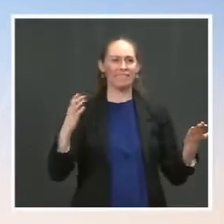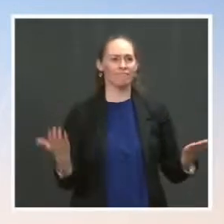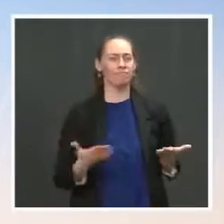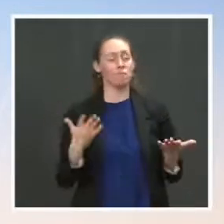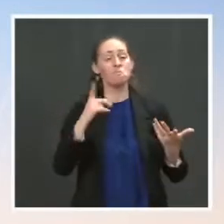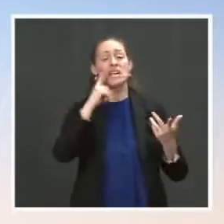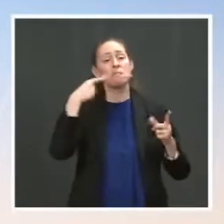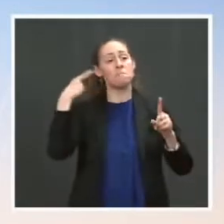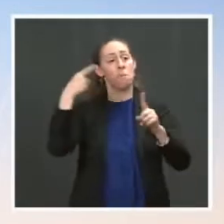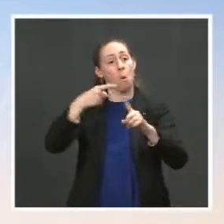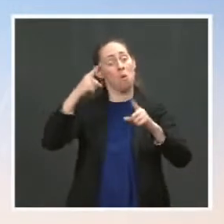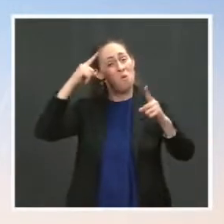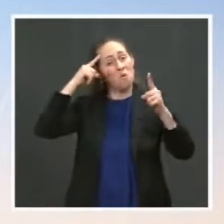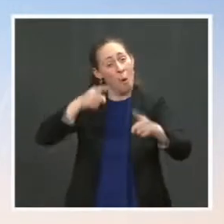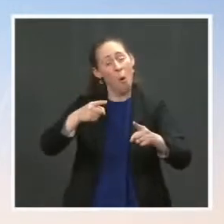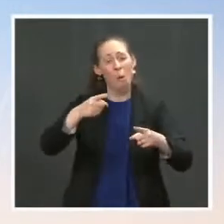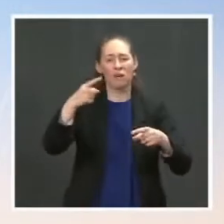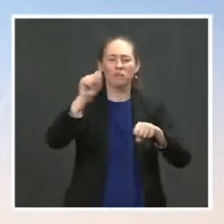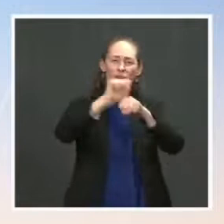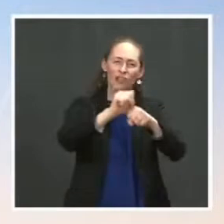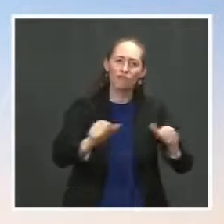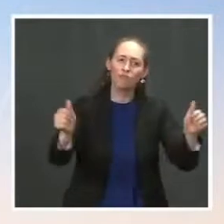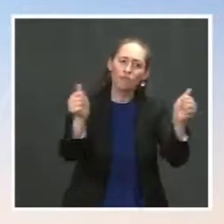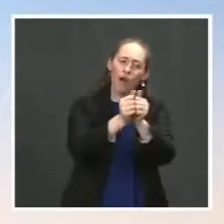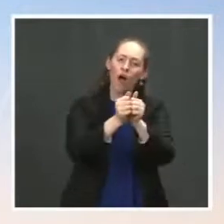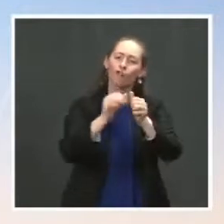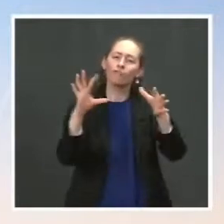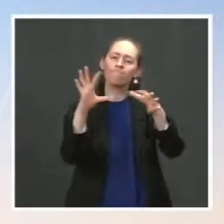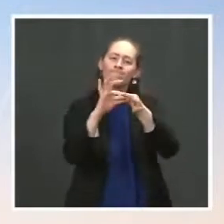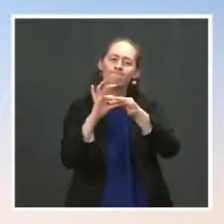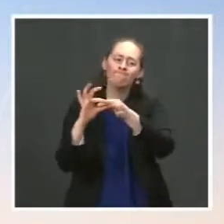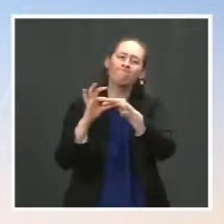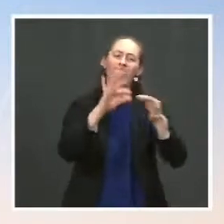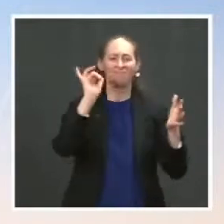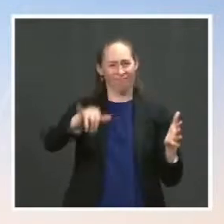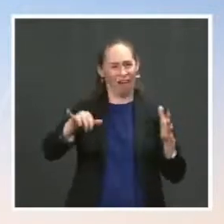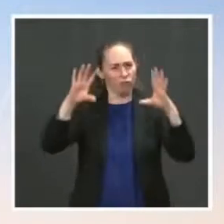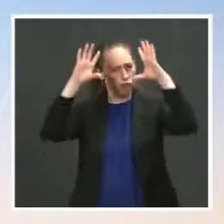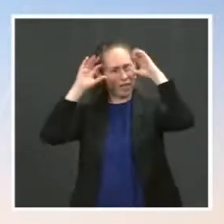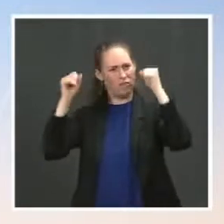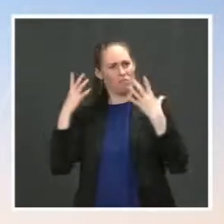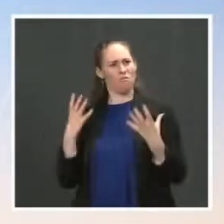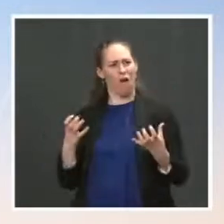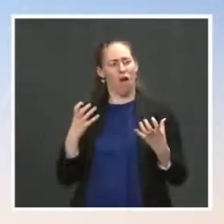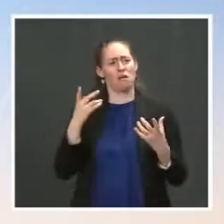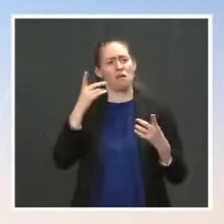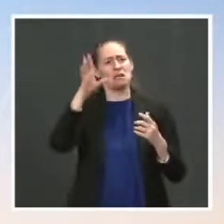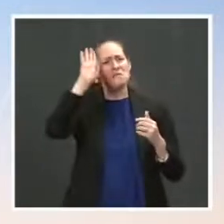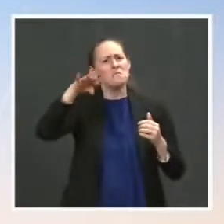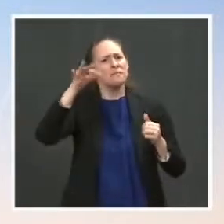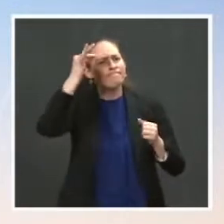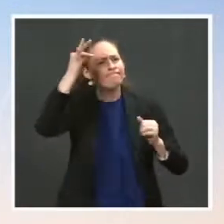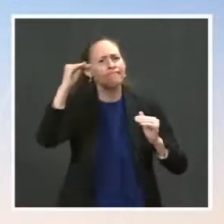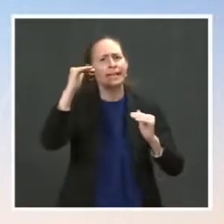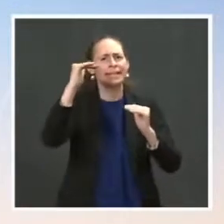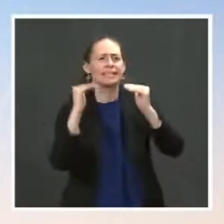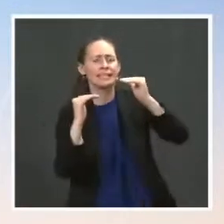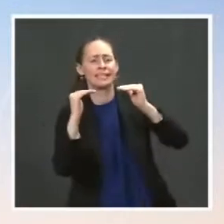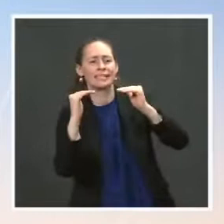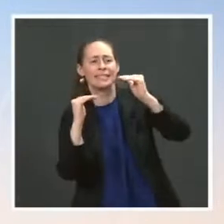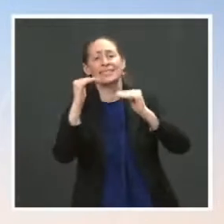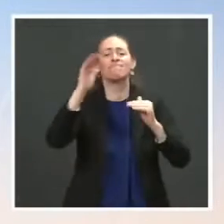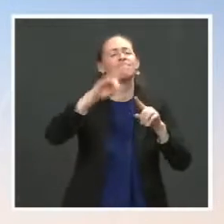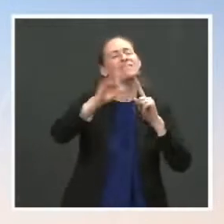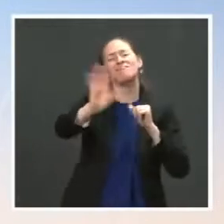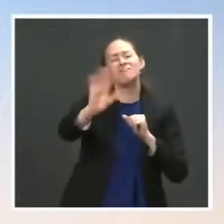is the president's objective. And obviously the close margins make that a necessity. And so when we are inviting, when he is